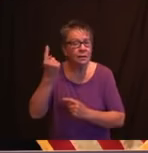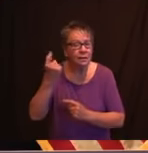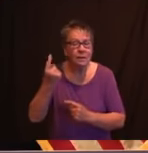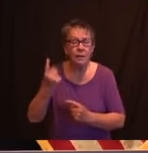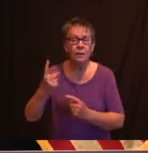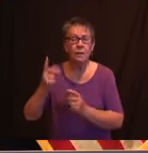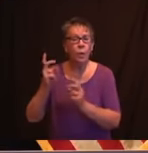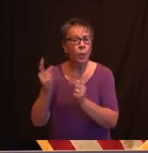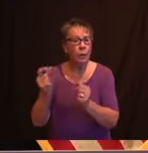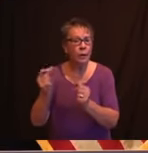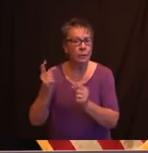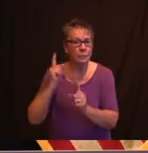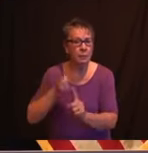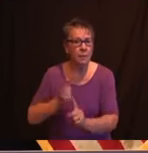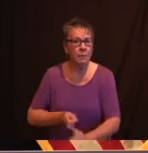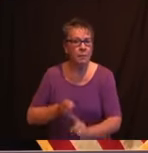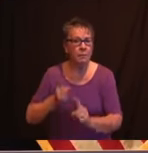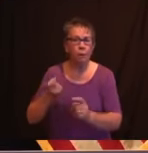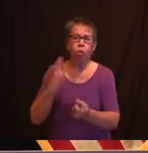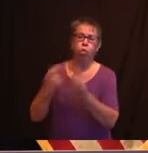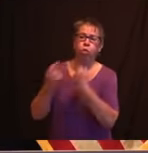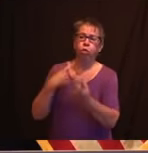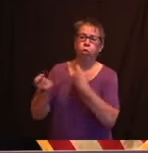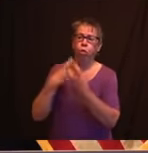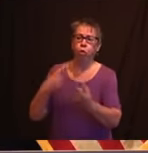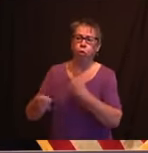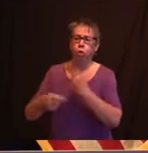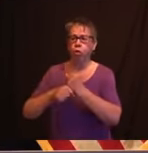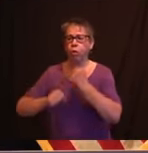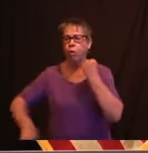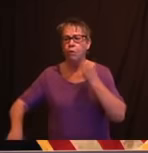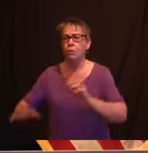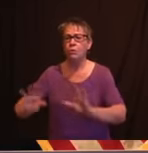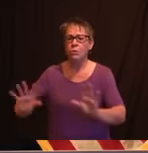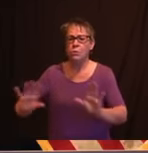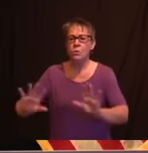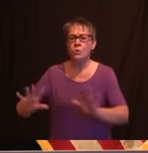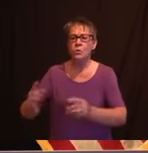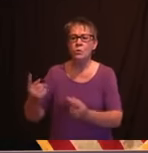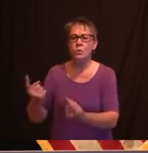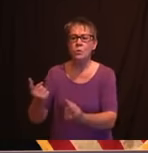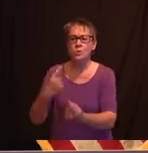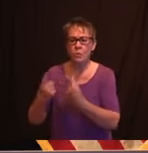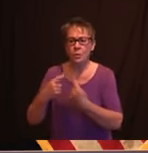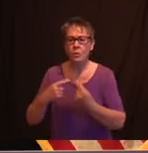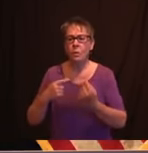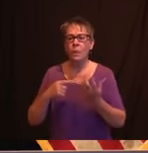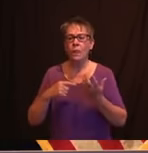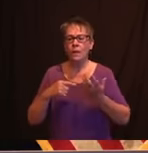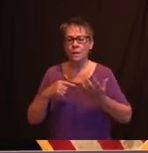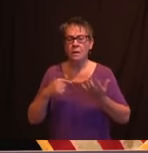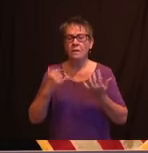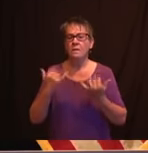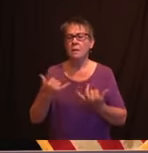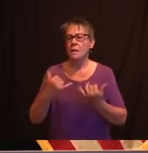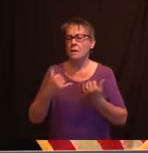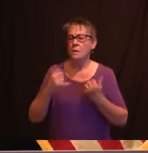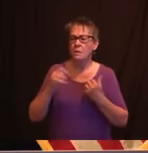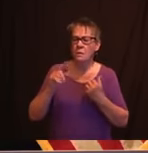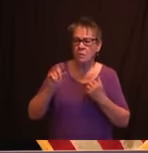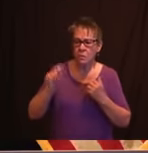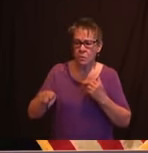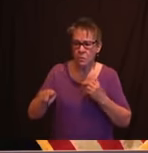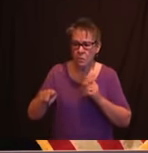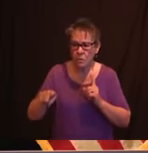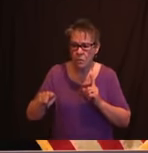quite a few questions on the Manat report. The Manat review confirmed... You may have quite a few, but I'm asking you to please be economical. Thank you. The